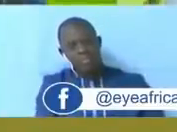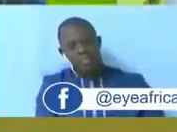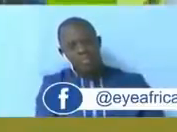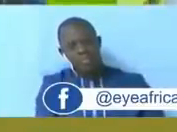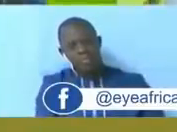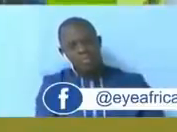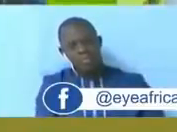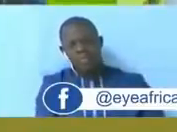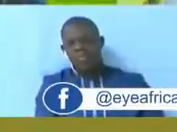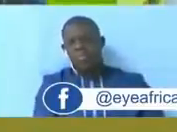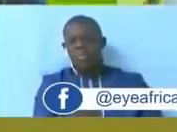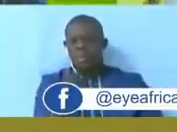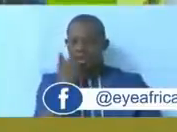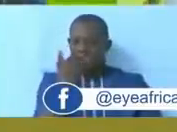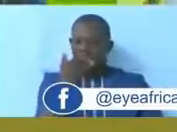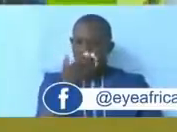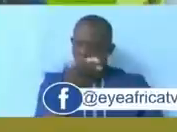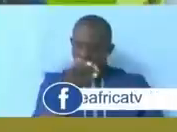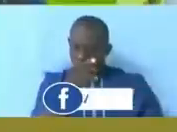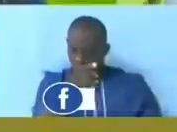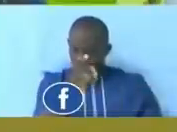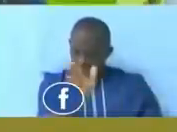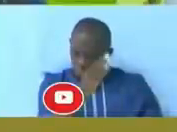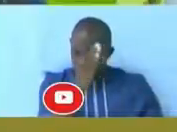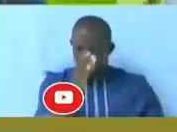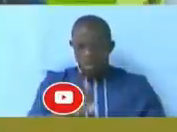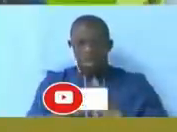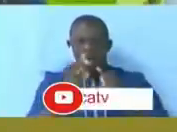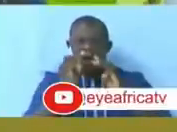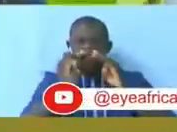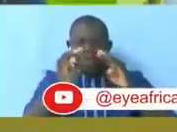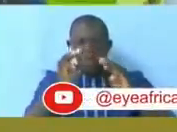he then asked him, why don't you go to the press and